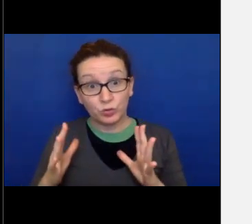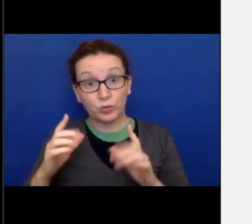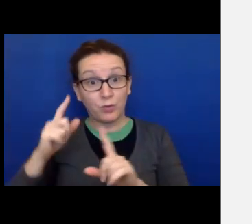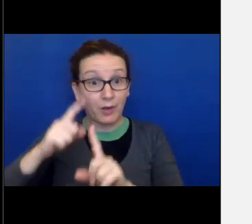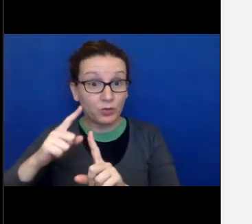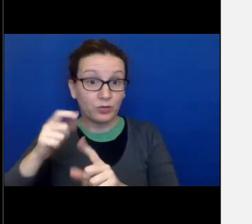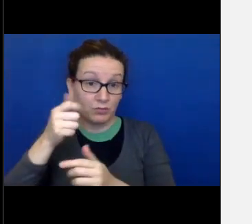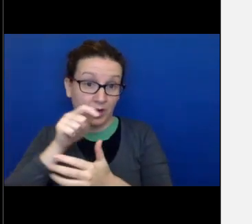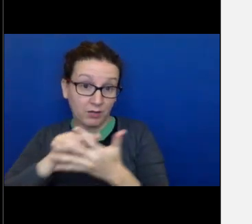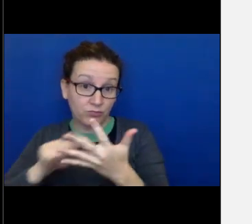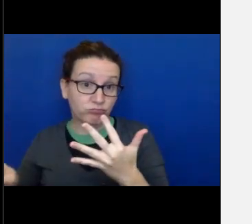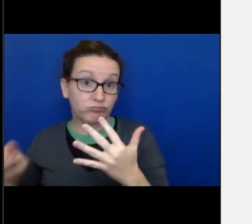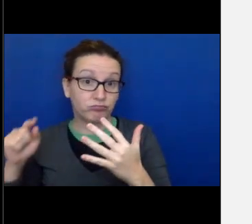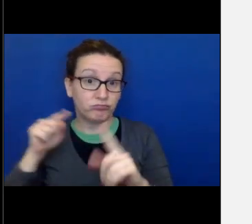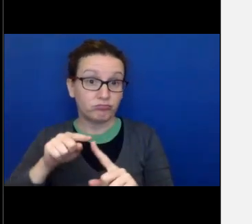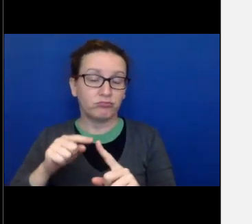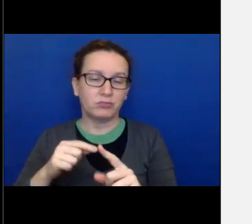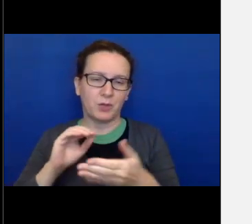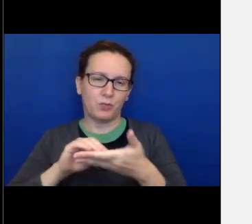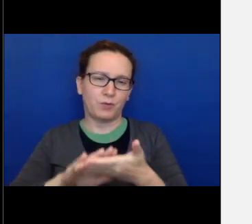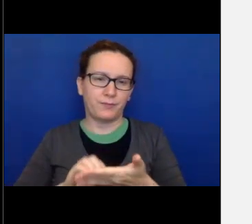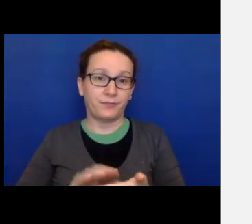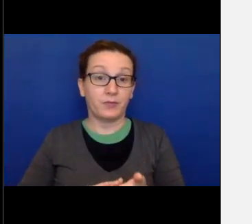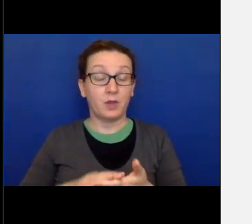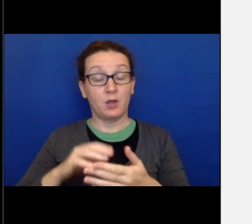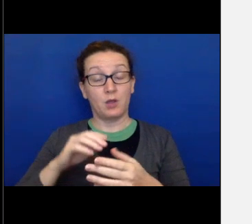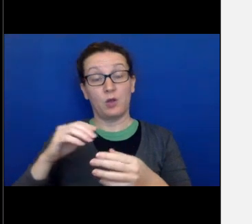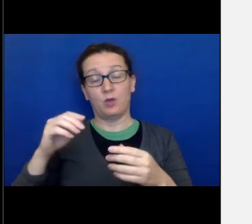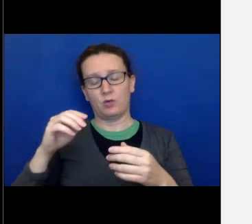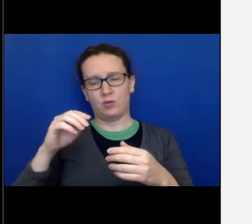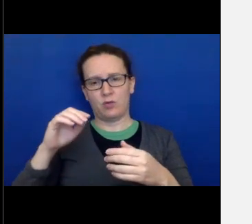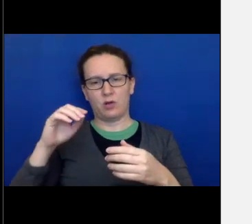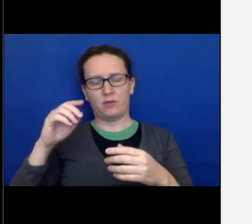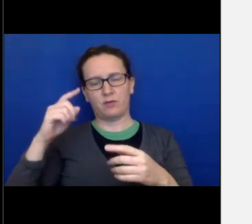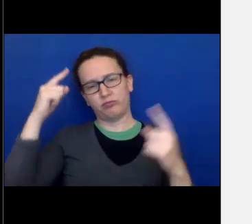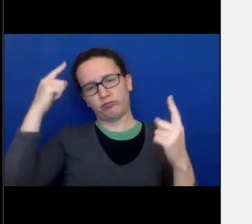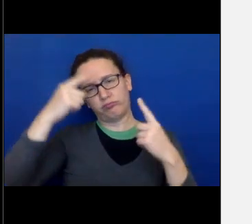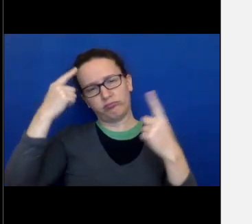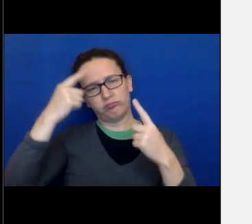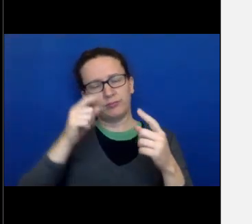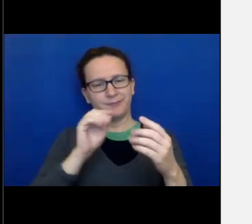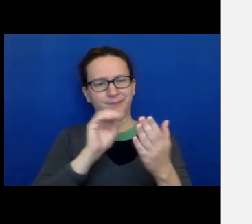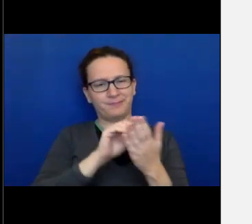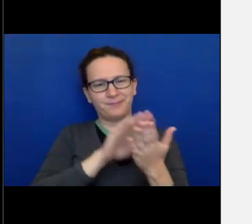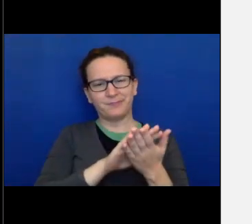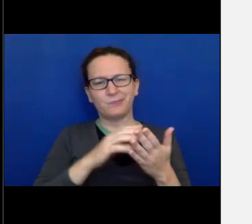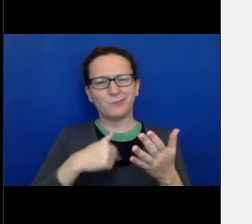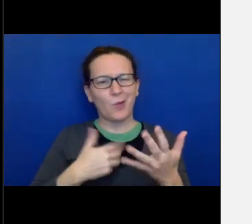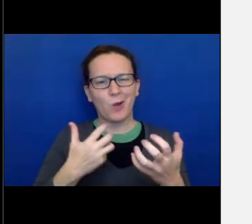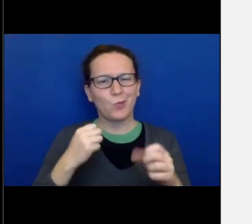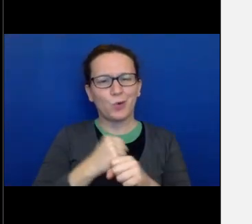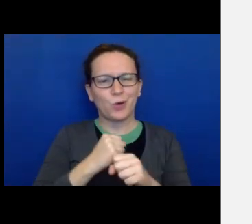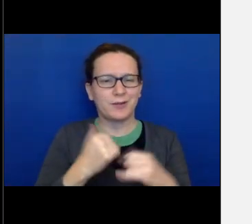of those things, and sort of map out every day, what do I want to work on, right? And so again, you